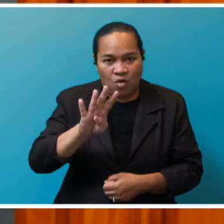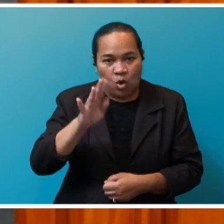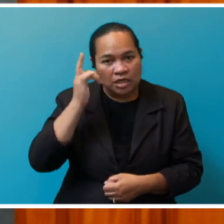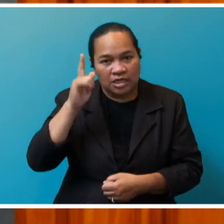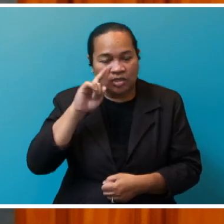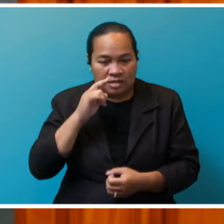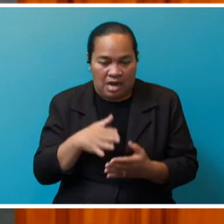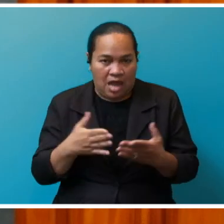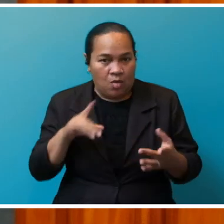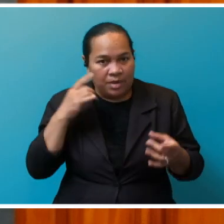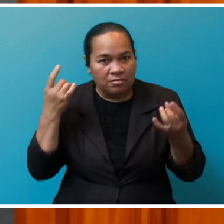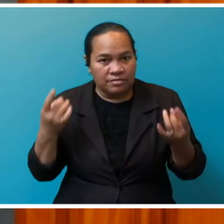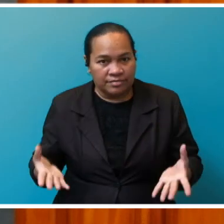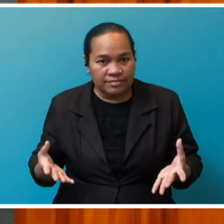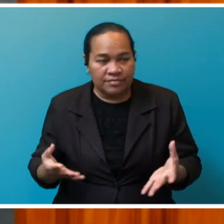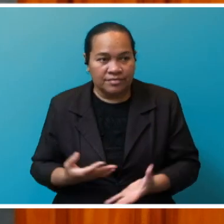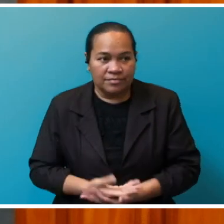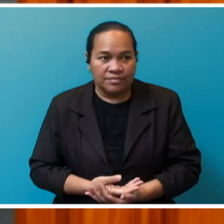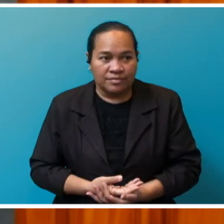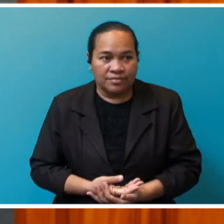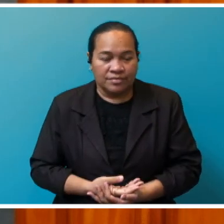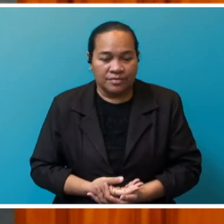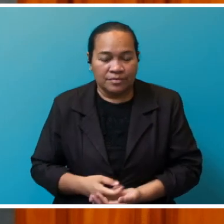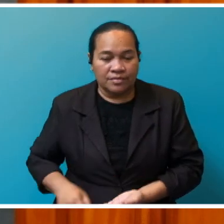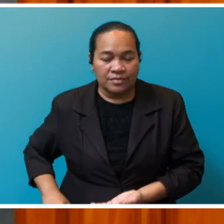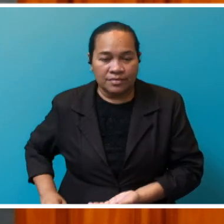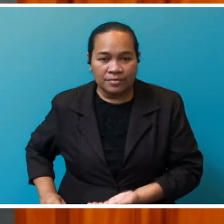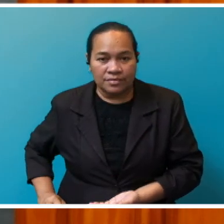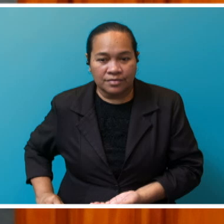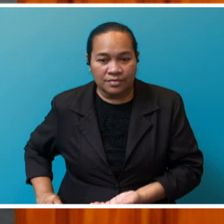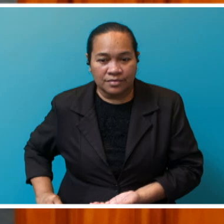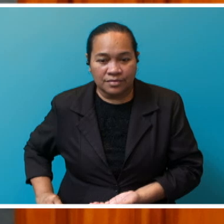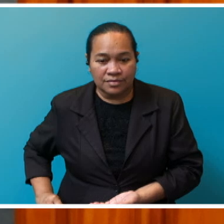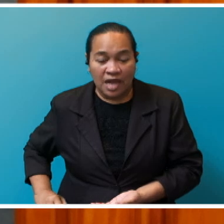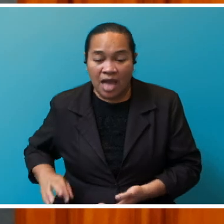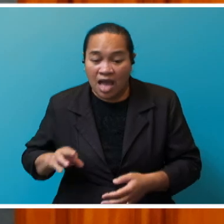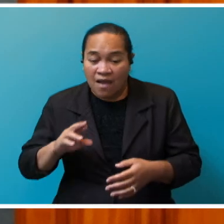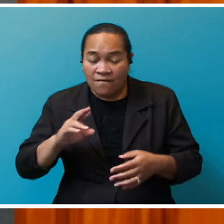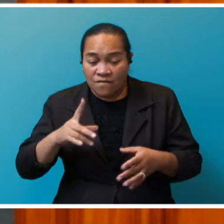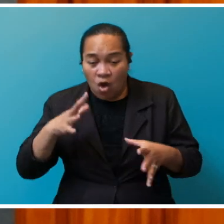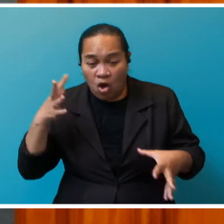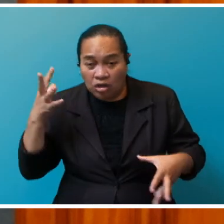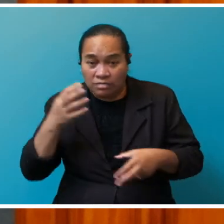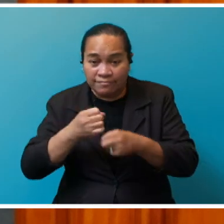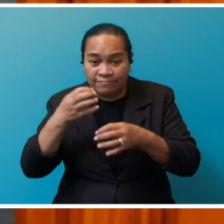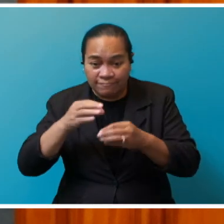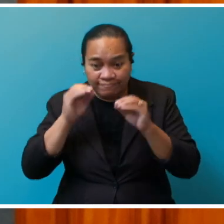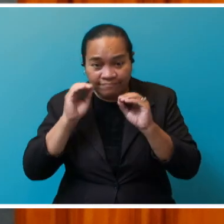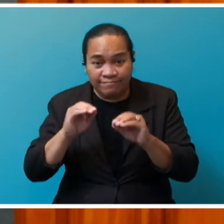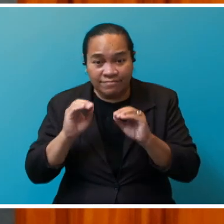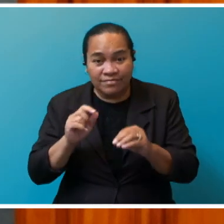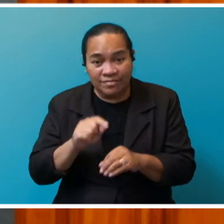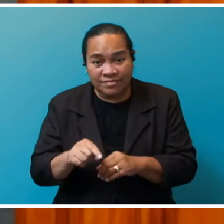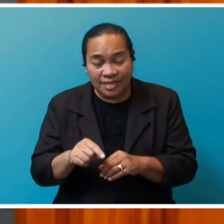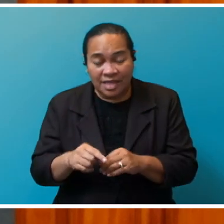now. In terms of the upskilling of teachers currently teaching